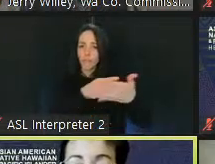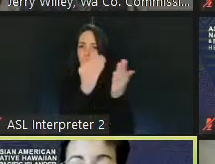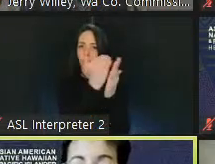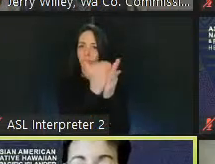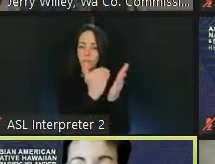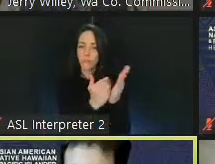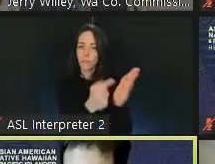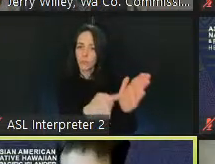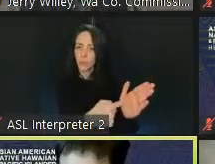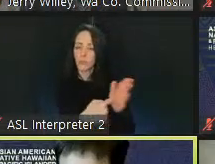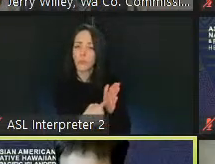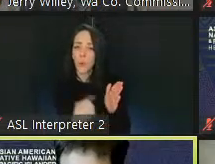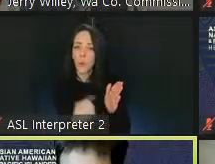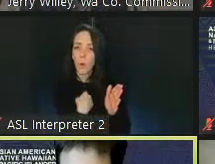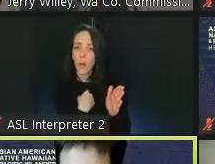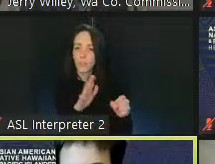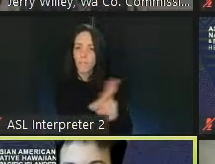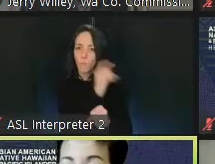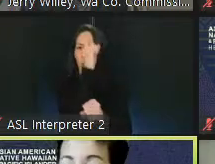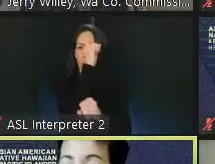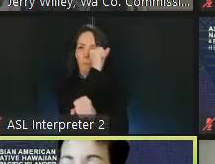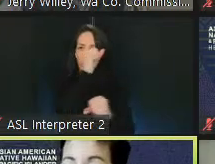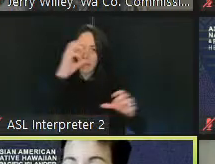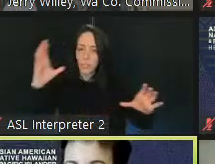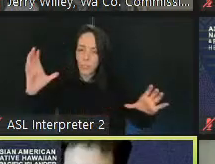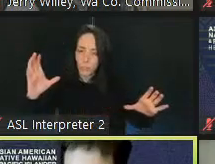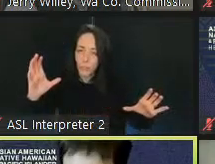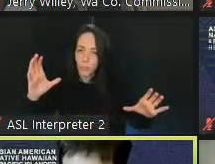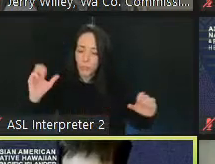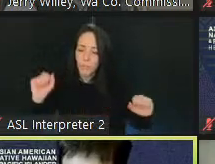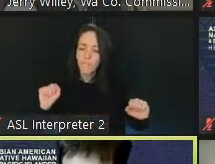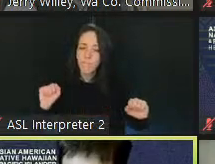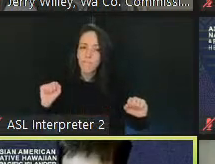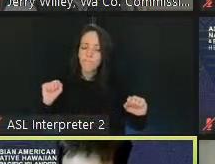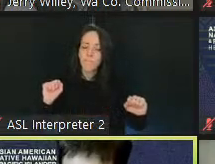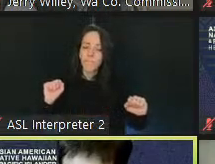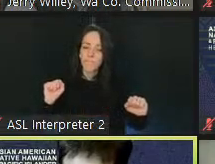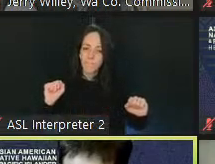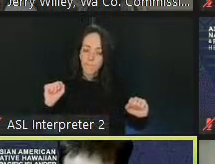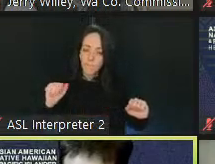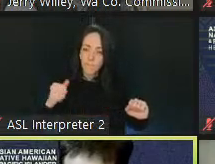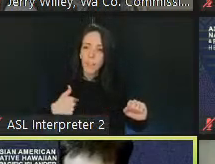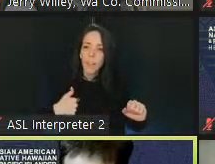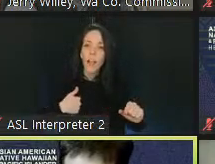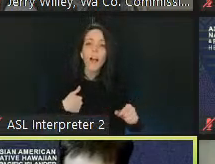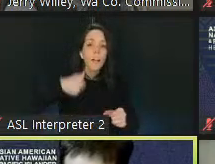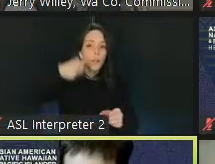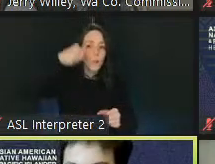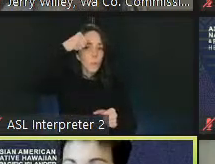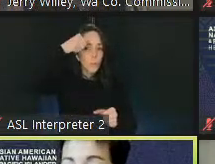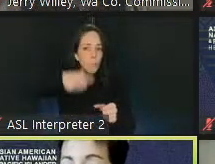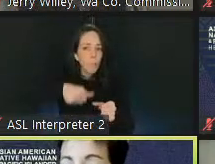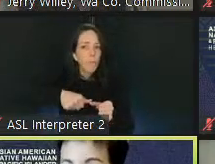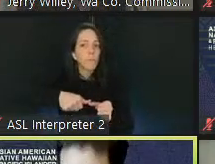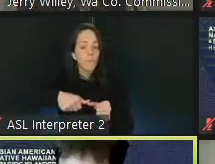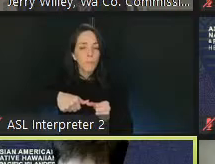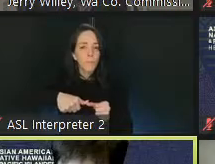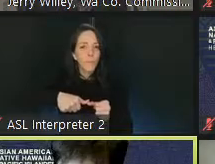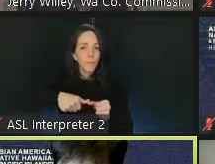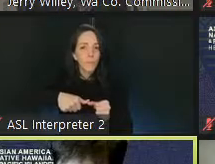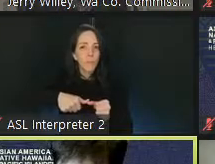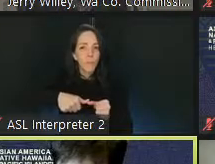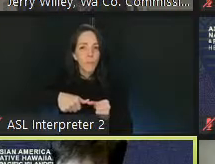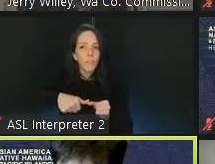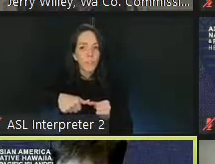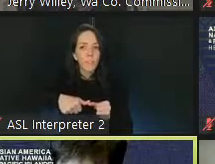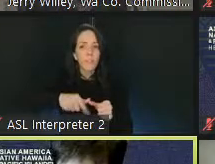what I'm recalling is that we have and this is by virtue of